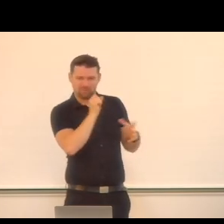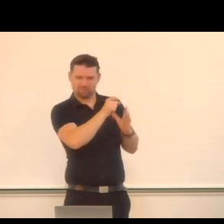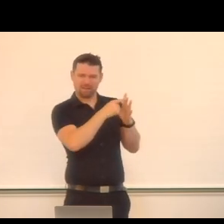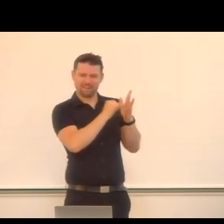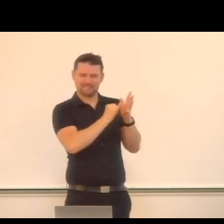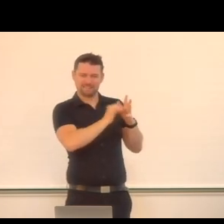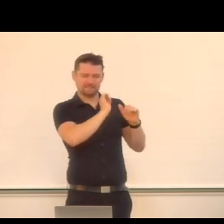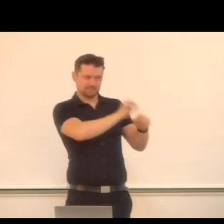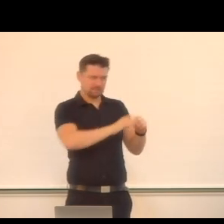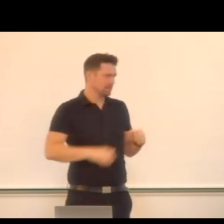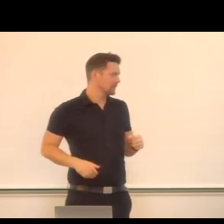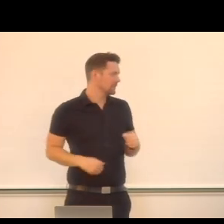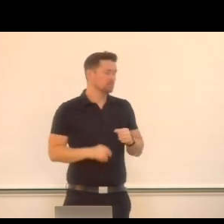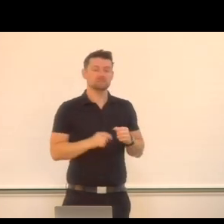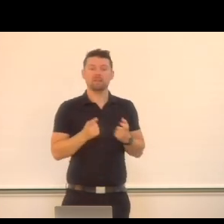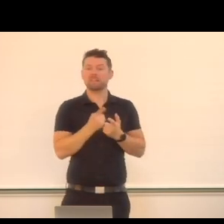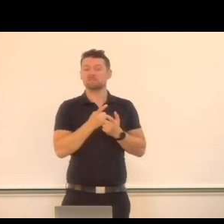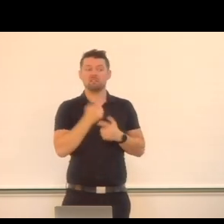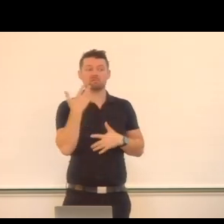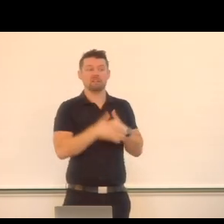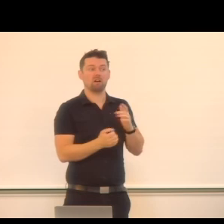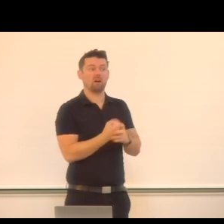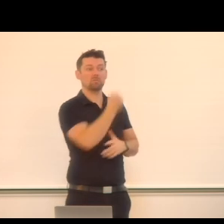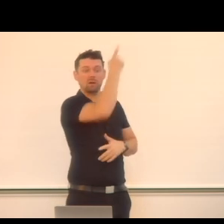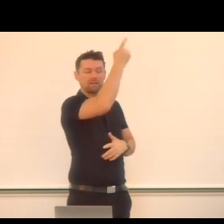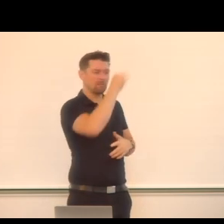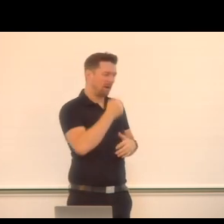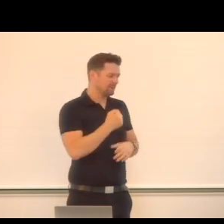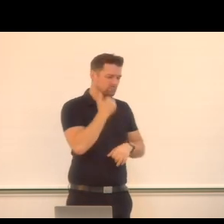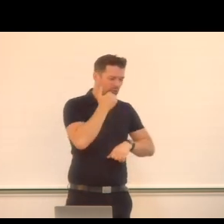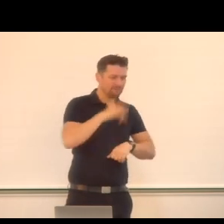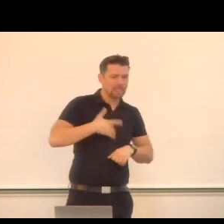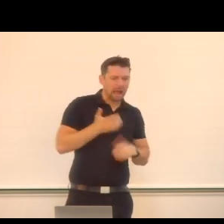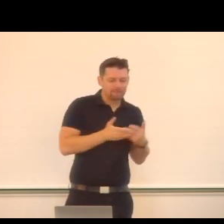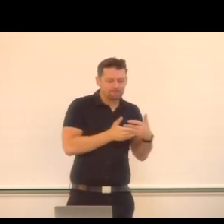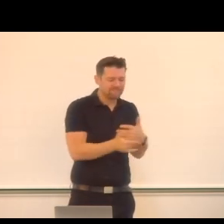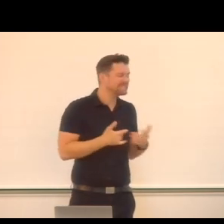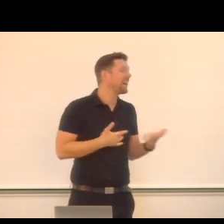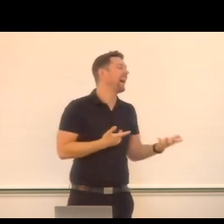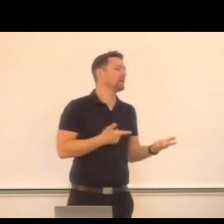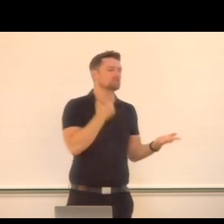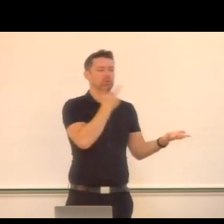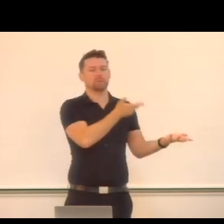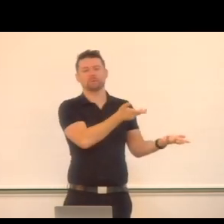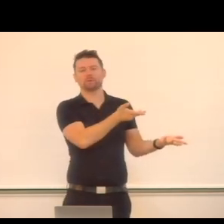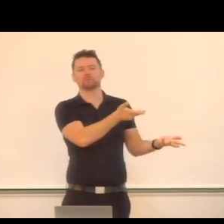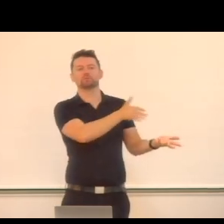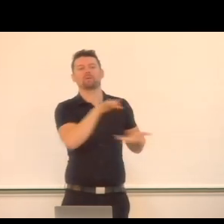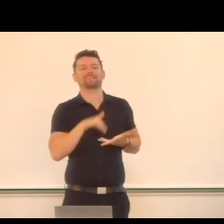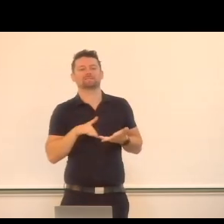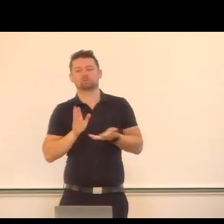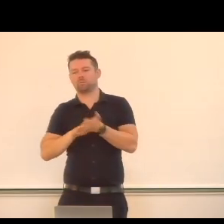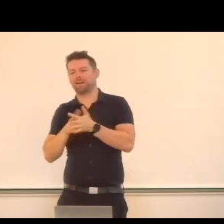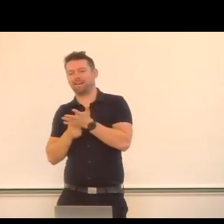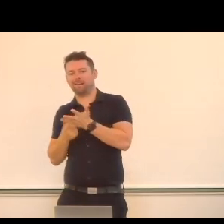drink. It's stuff that didn't go up for one reason or another, didn't have long enough shelf life. So it gets kind of donated to the HERA